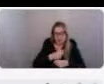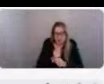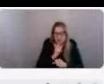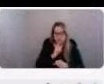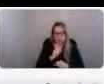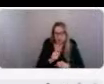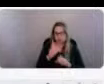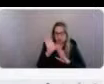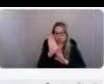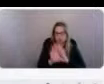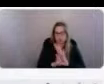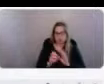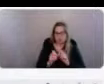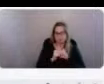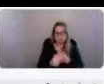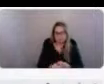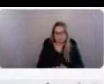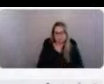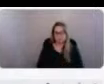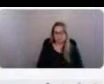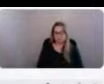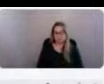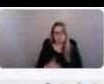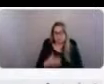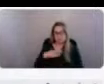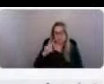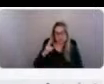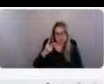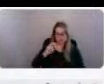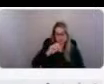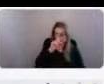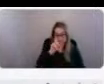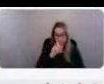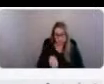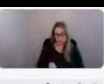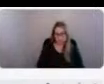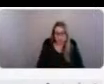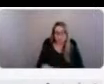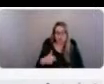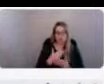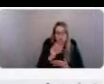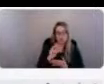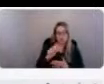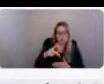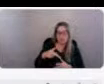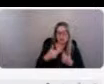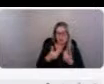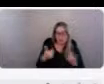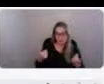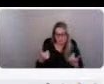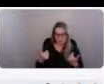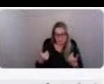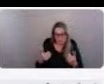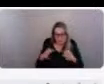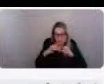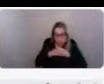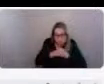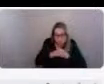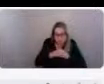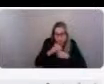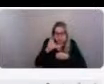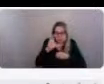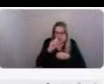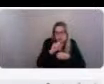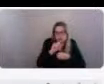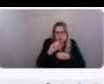constitution is followed my second question the new maps divide this tiny and compact county of santa cruz into two